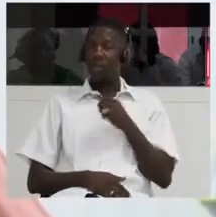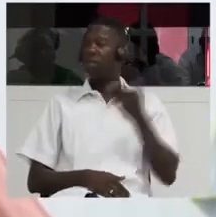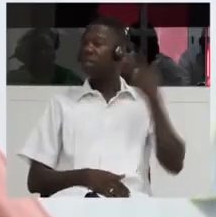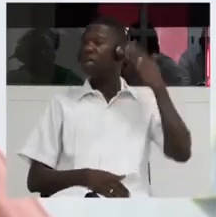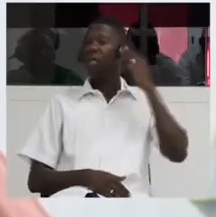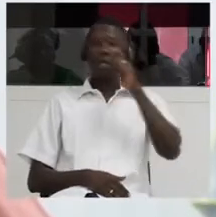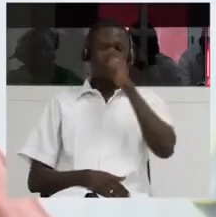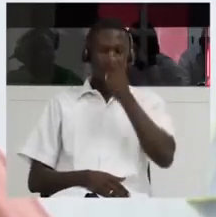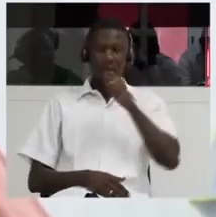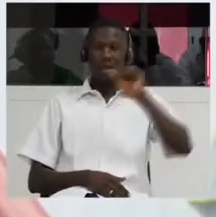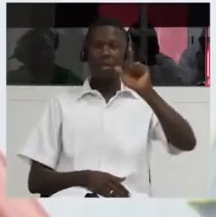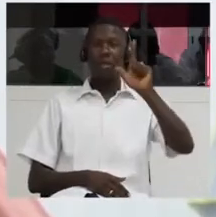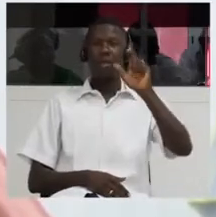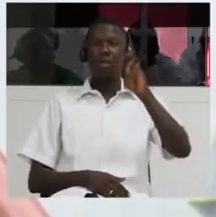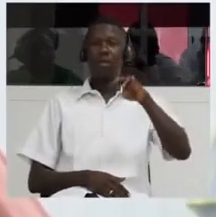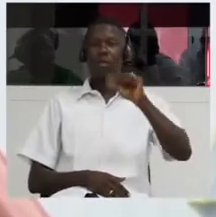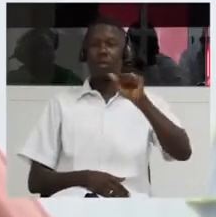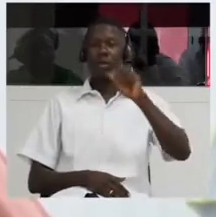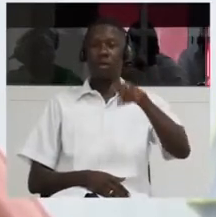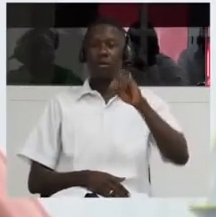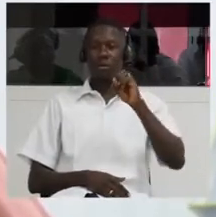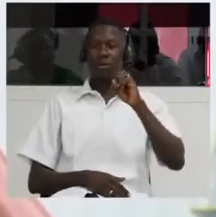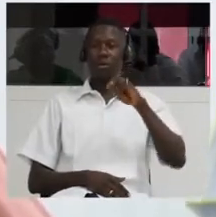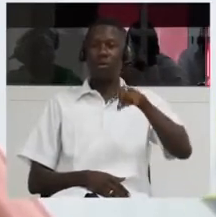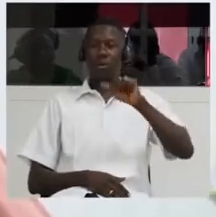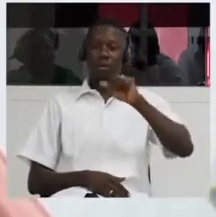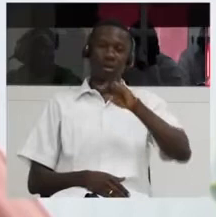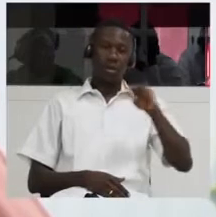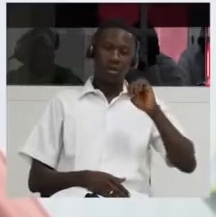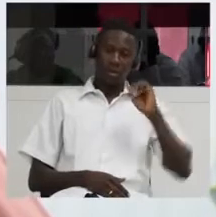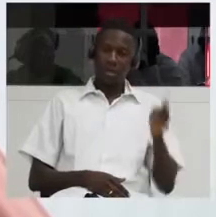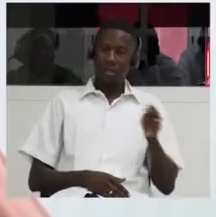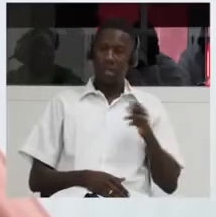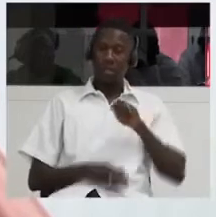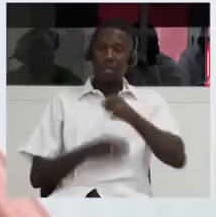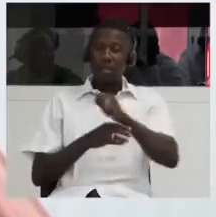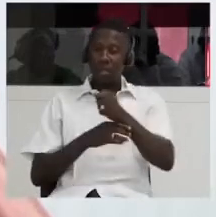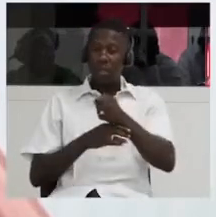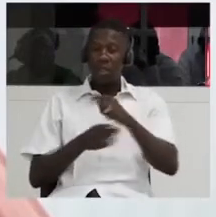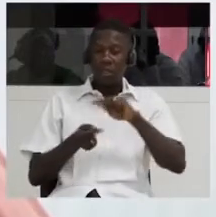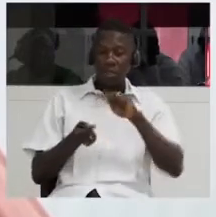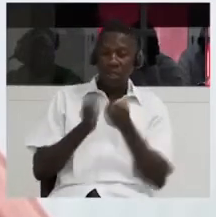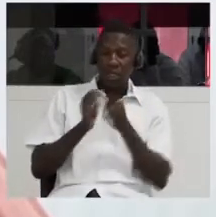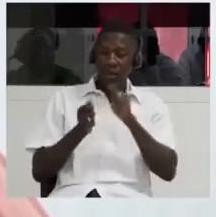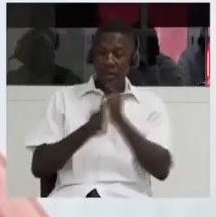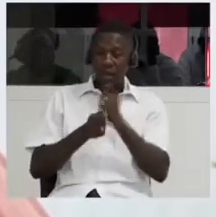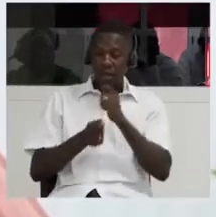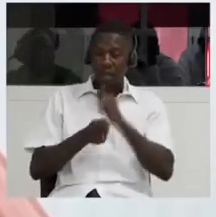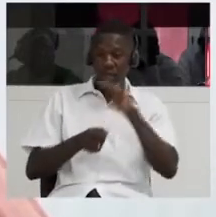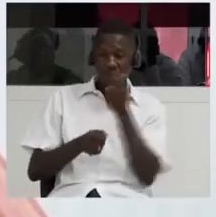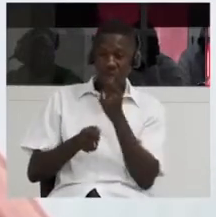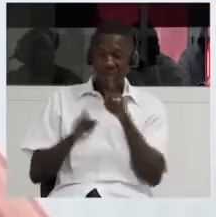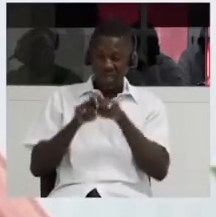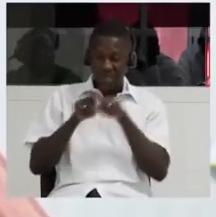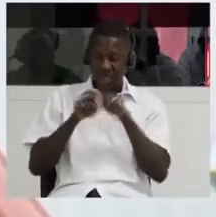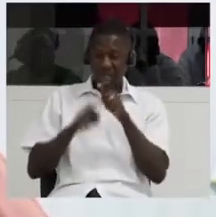duplicated the old armory key. That is, the weapons that are no more use, they pack them separately from the